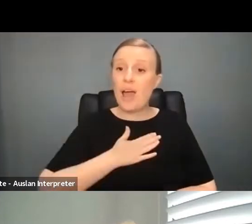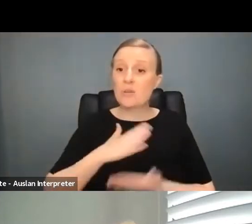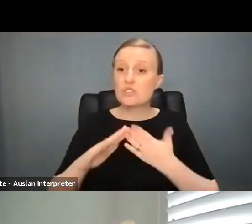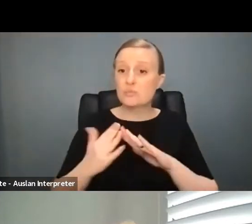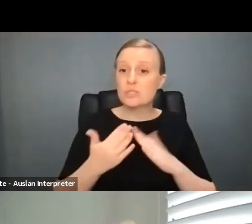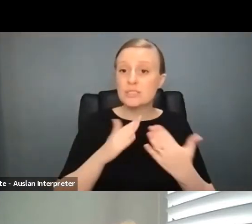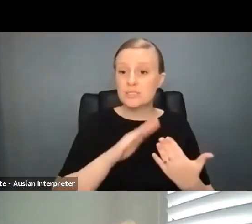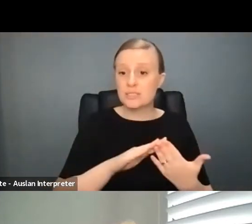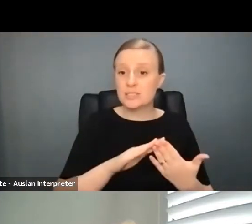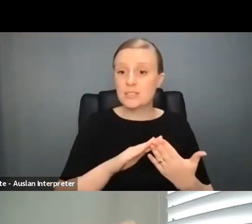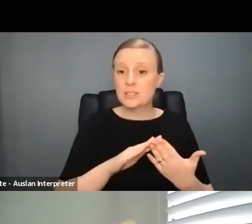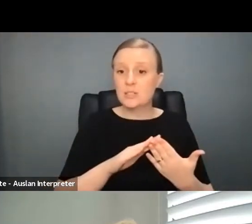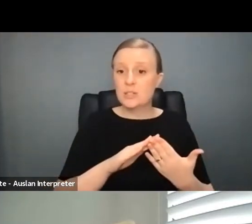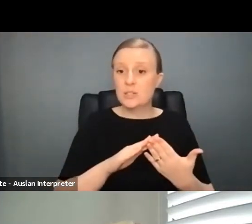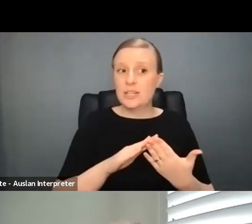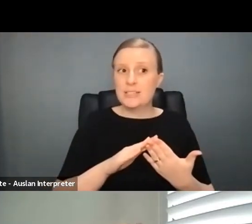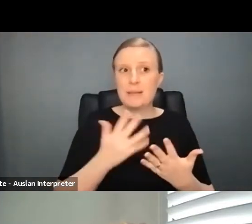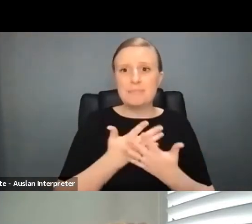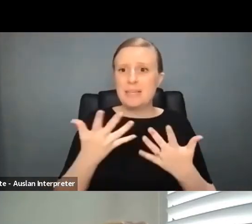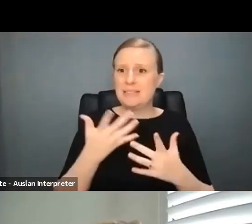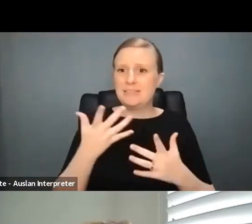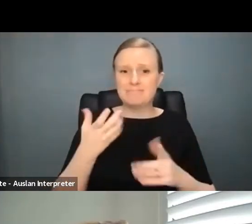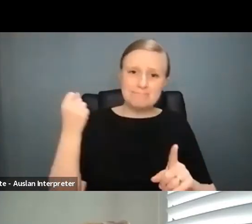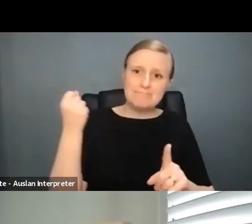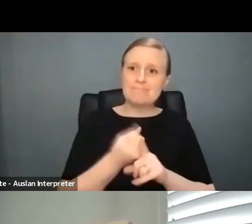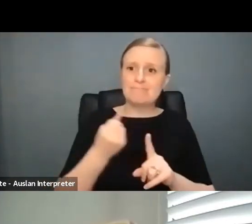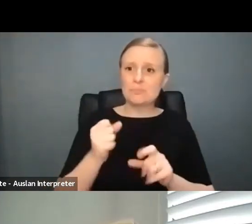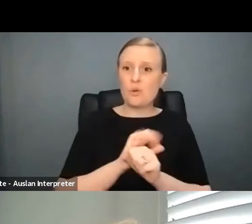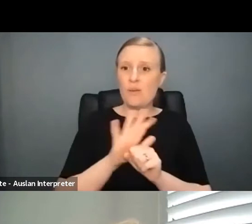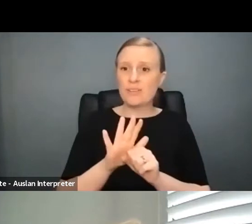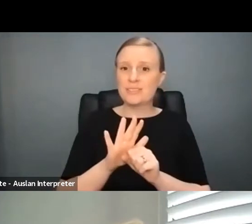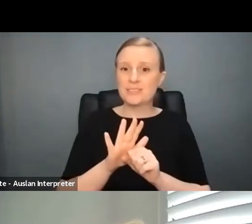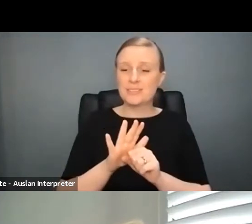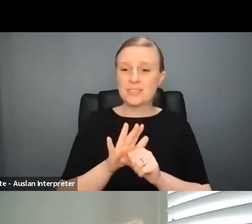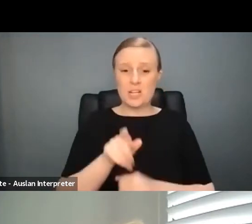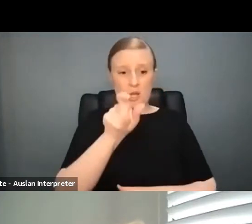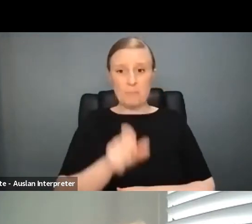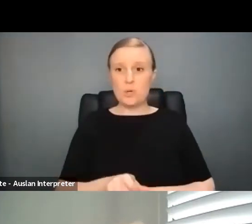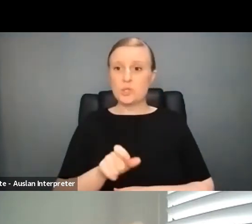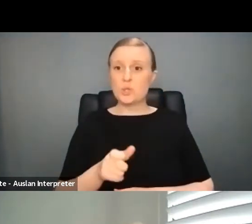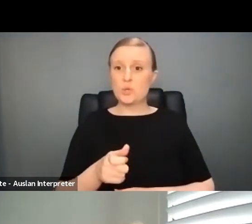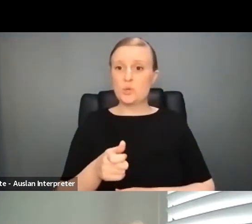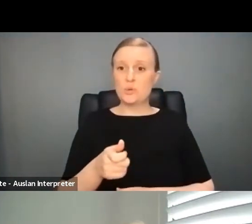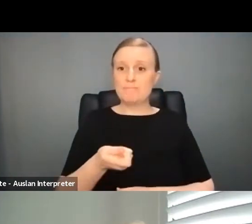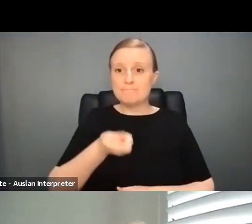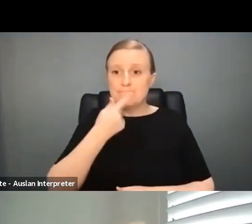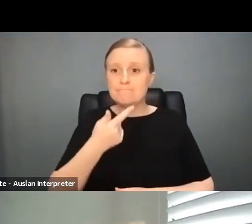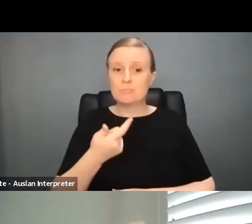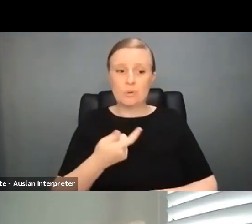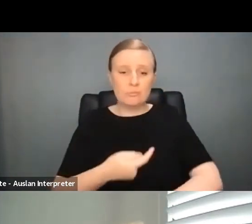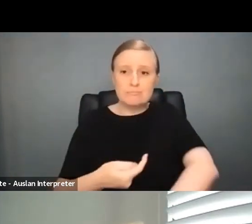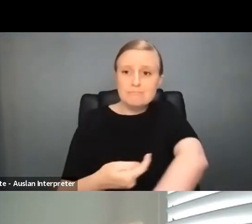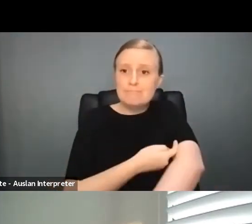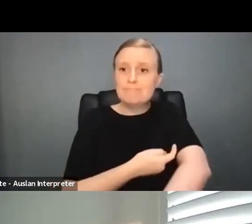difficult COVID has been in terms of isolating for a person who uses or a person who injects drugs, and